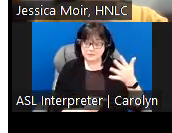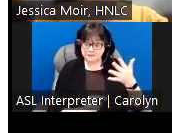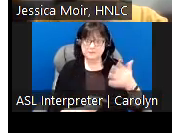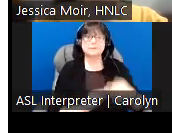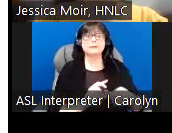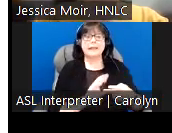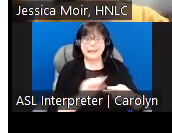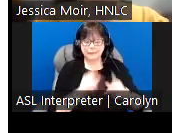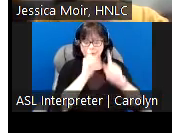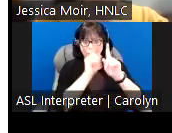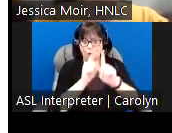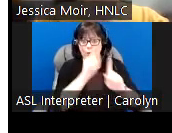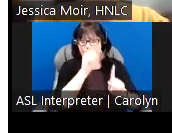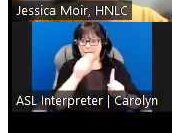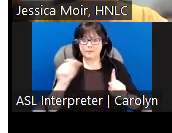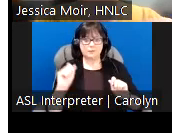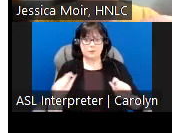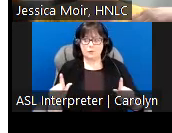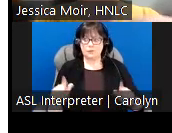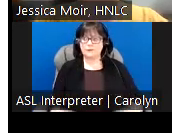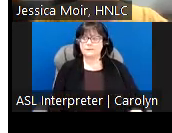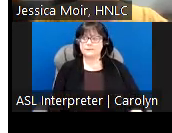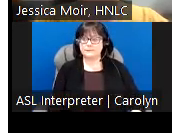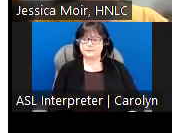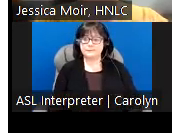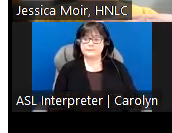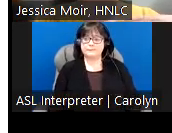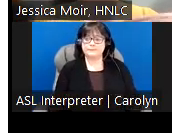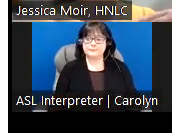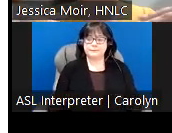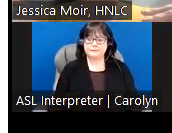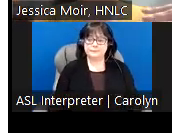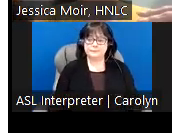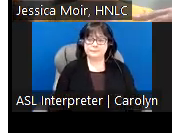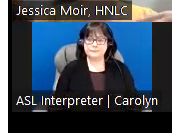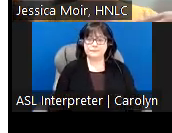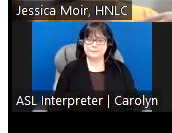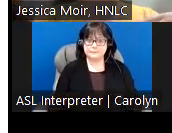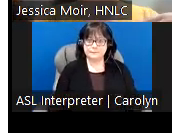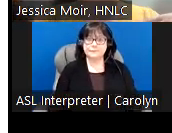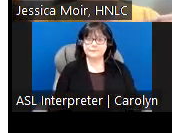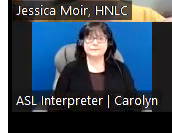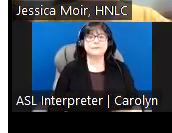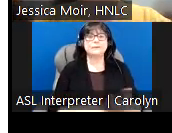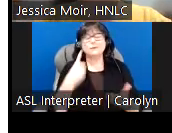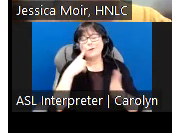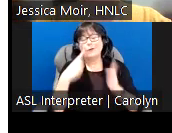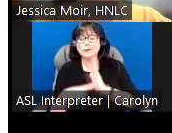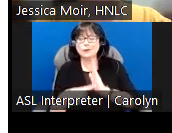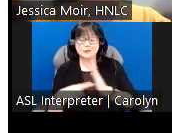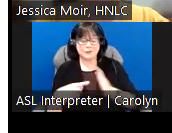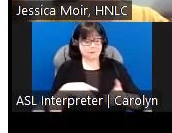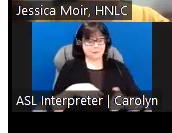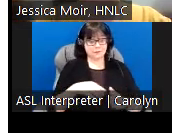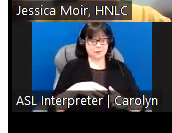goal paths. So if somebody comes in looking for to be on an employment goal path, I can